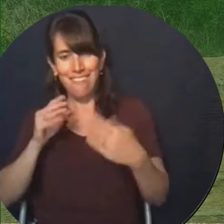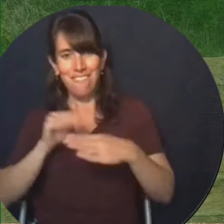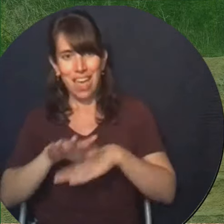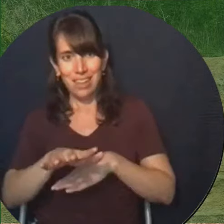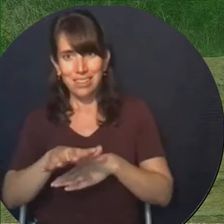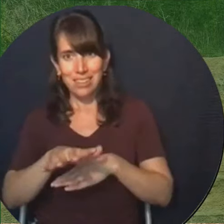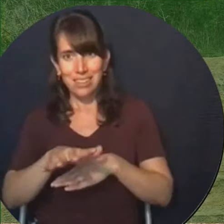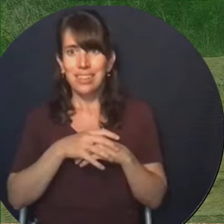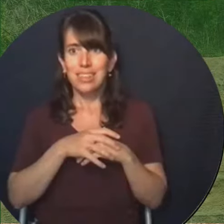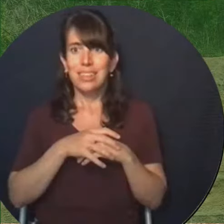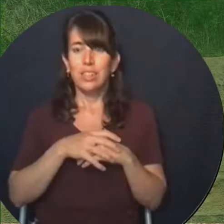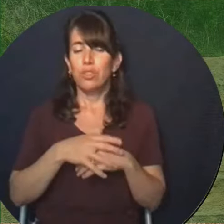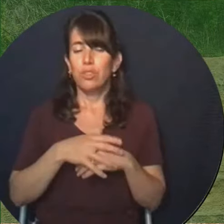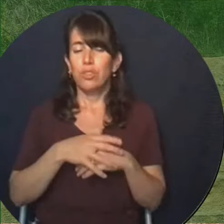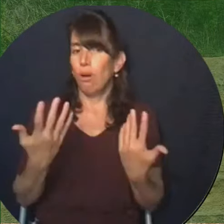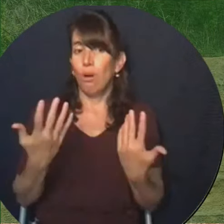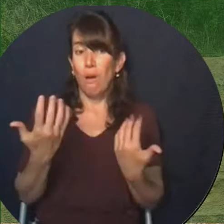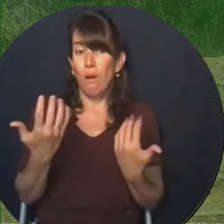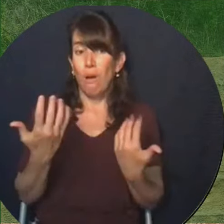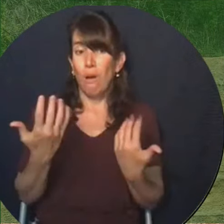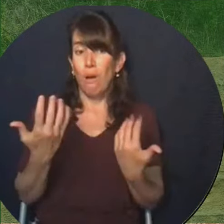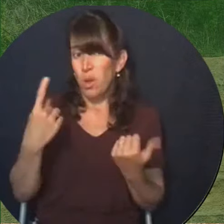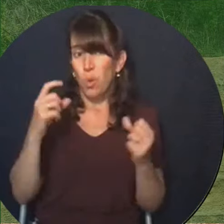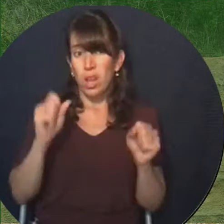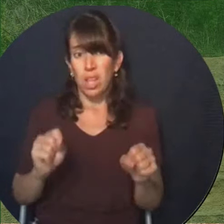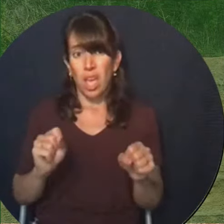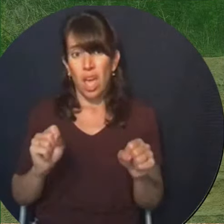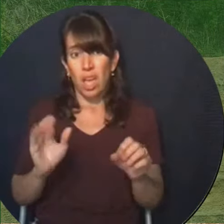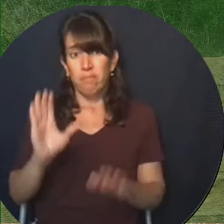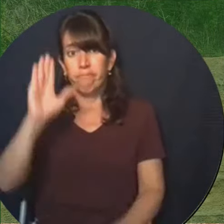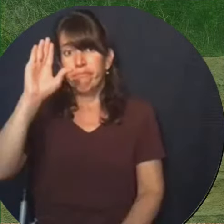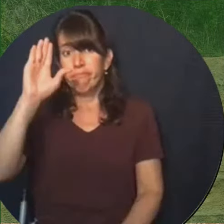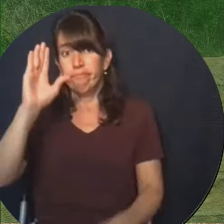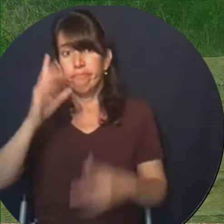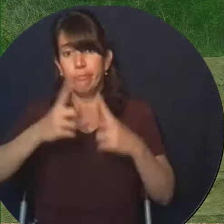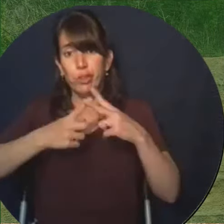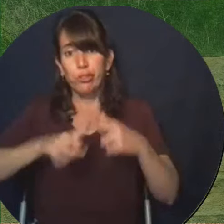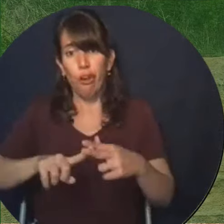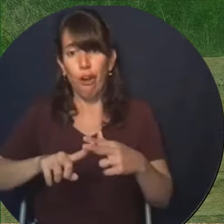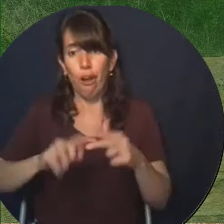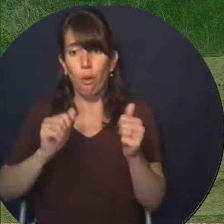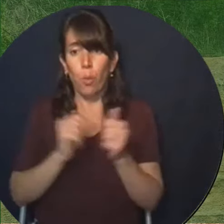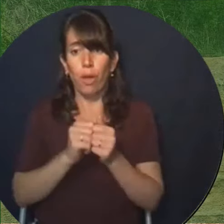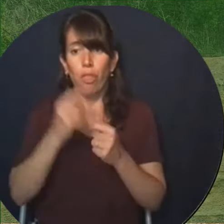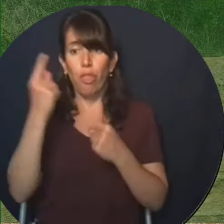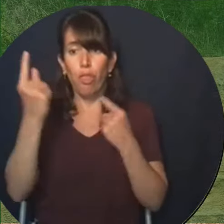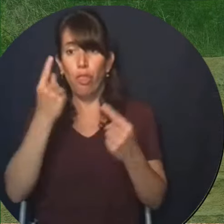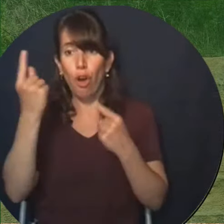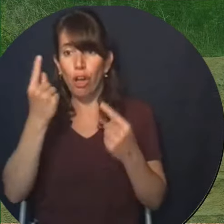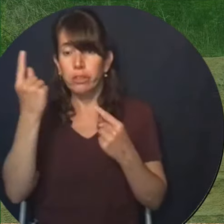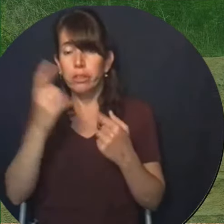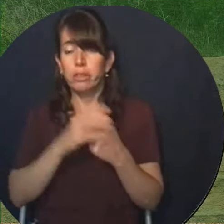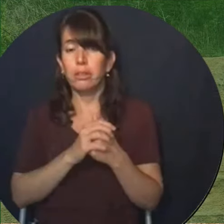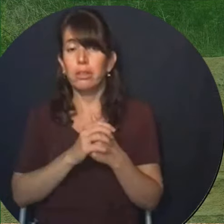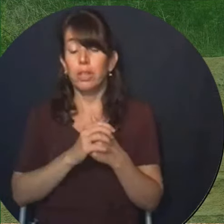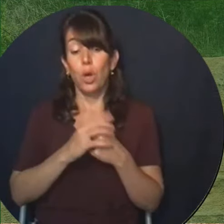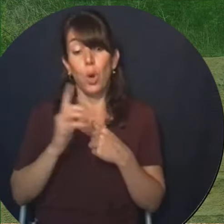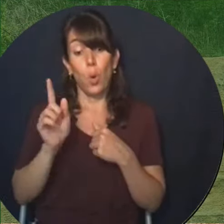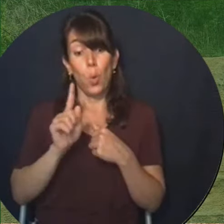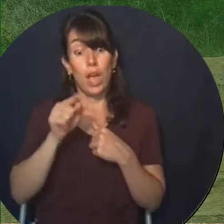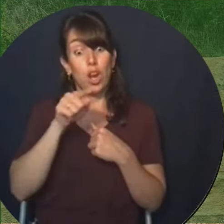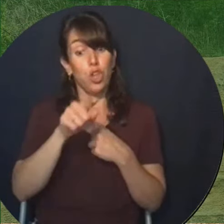just wondering if like anyone wants to start with some thoughts on, you know, where you've seen risk assessed in a smart way